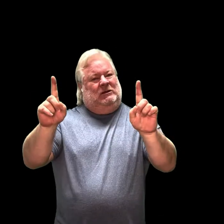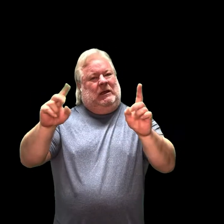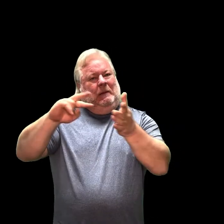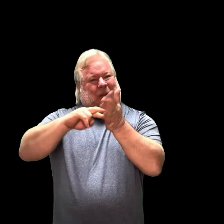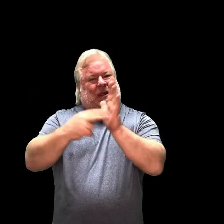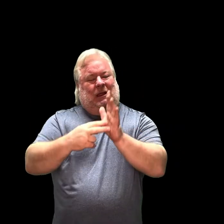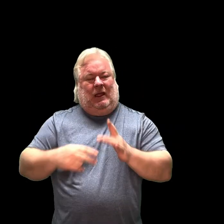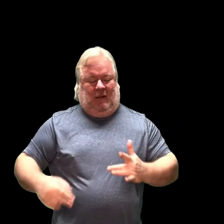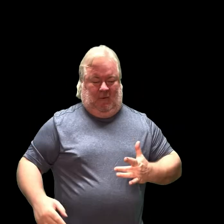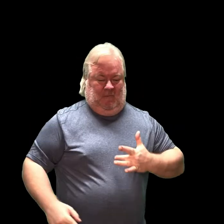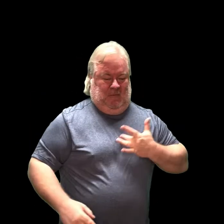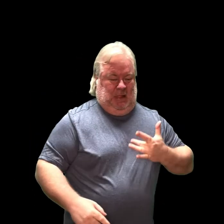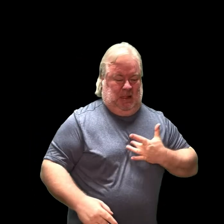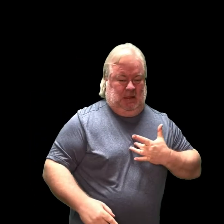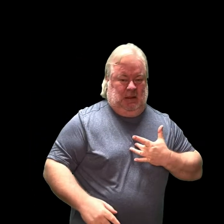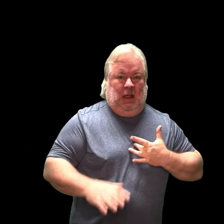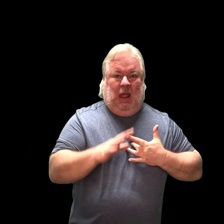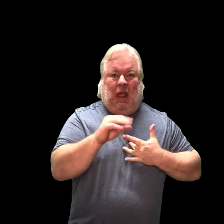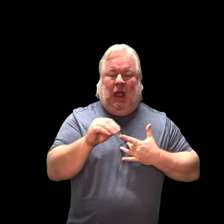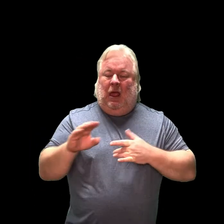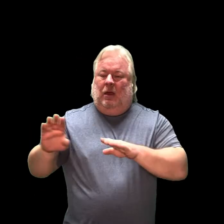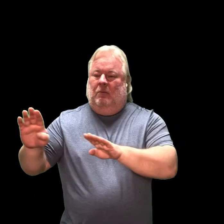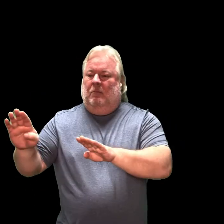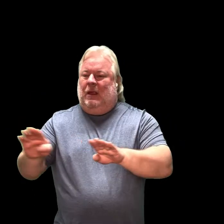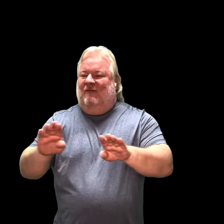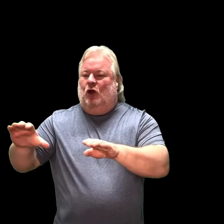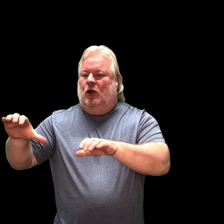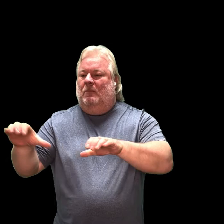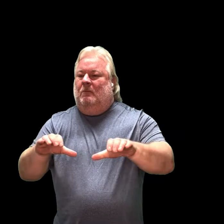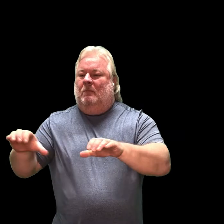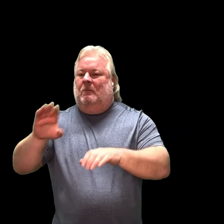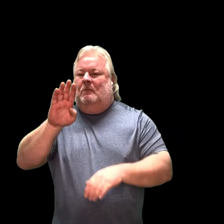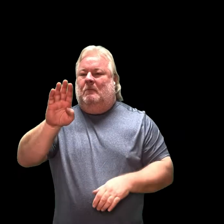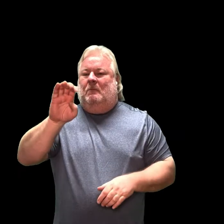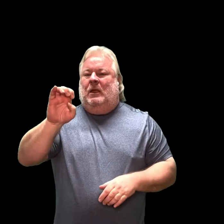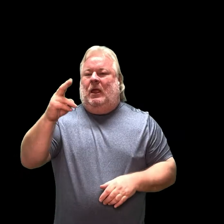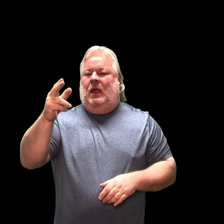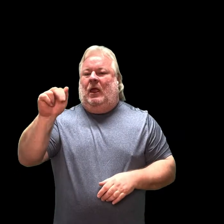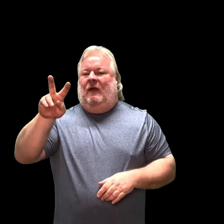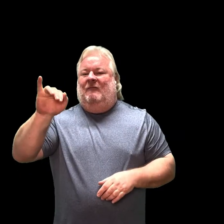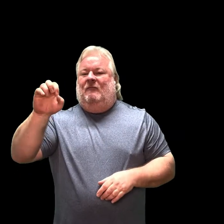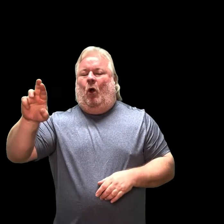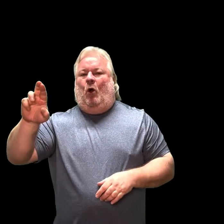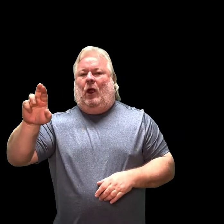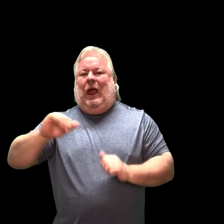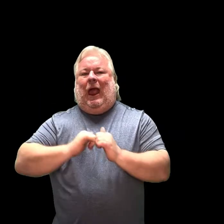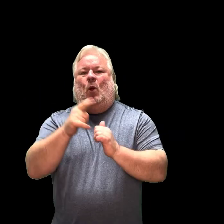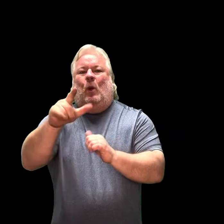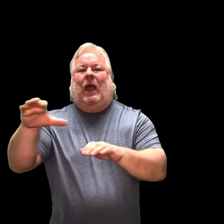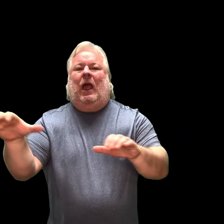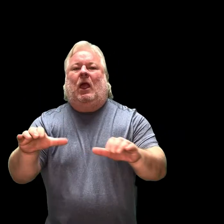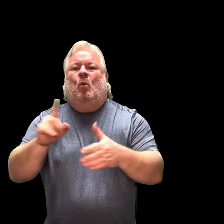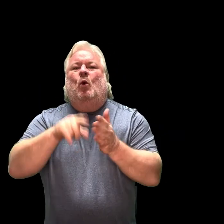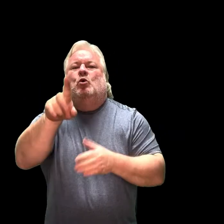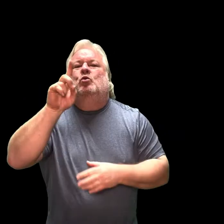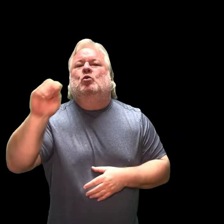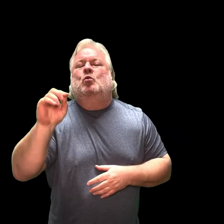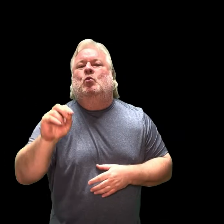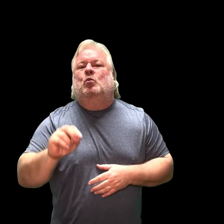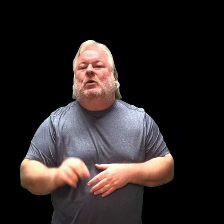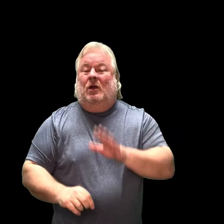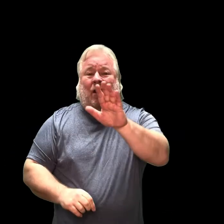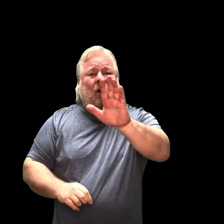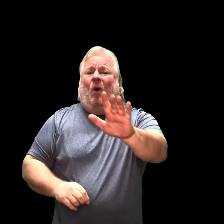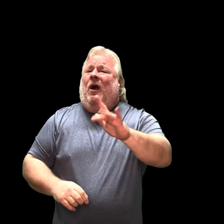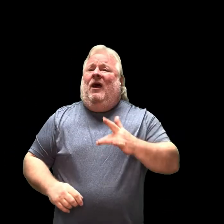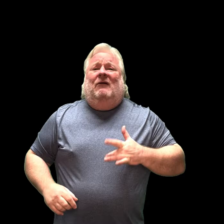difference between feelings and behaviors. One of the most important things to know is all of